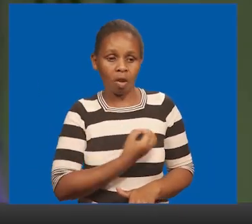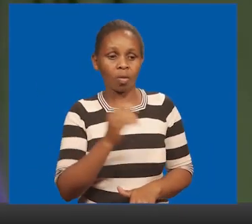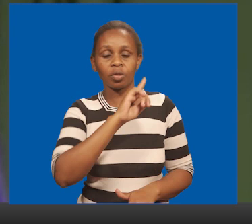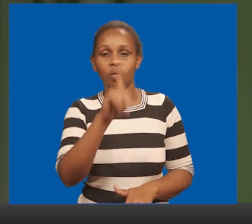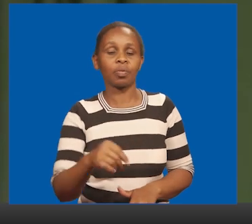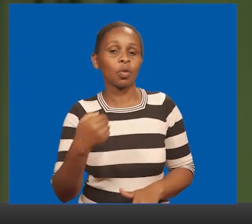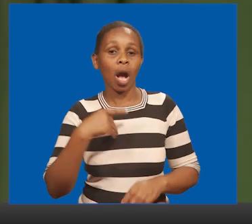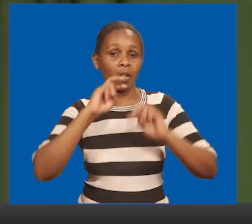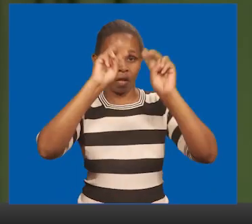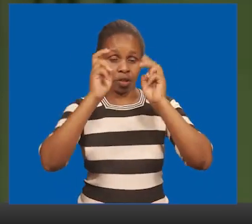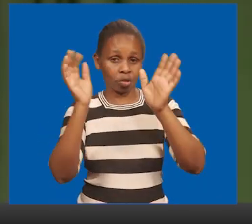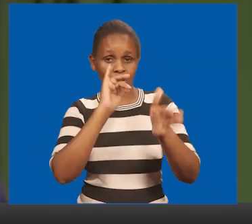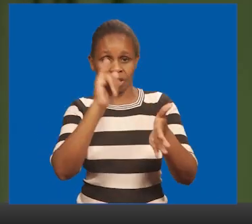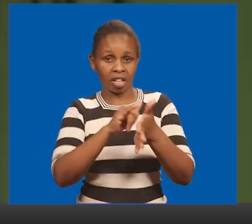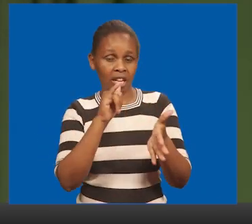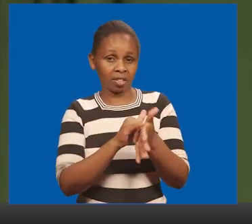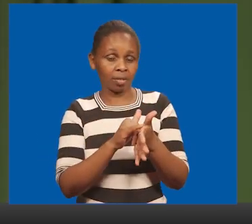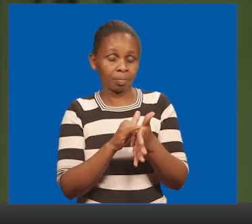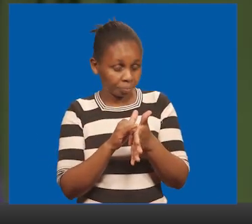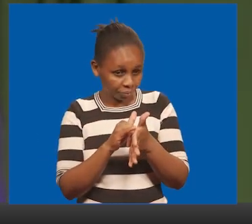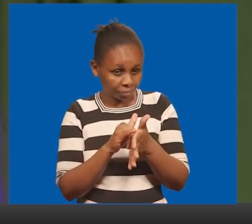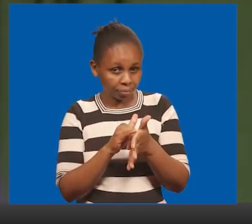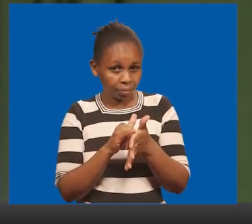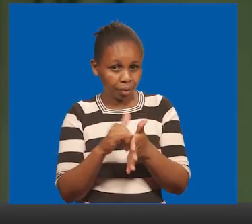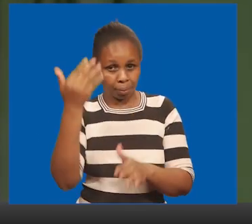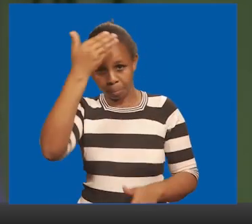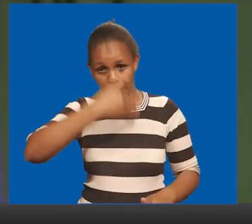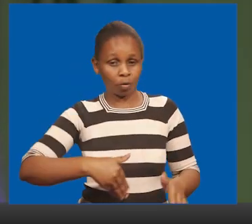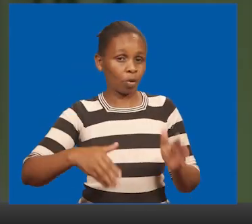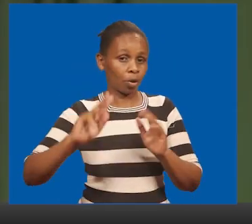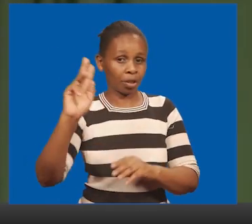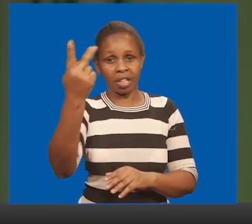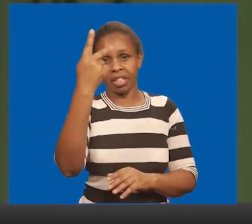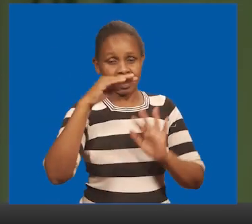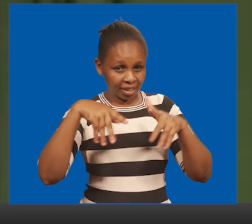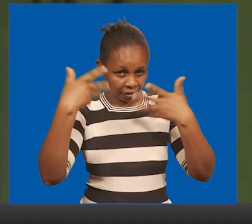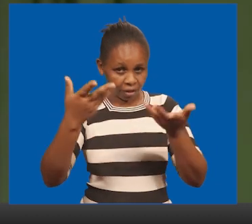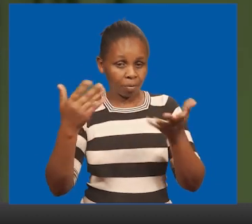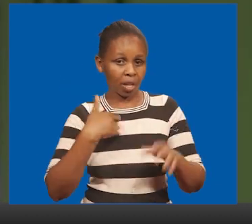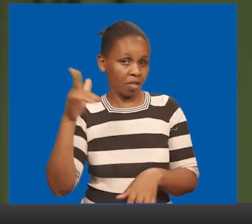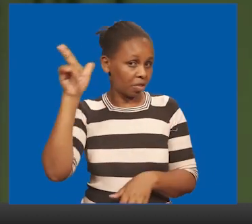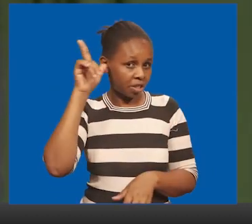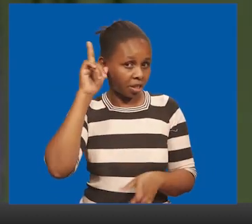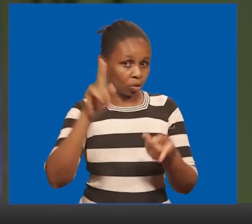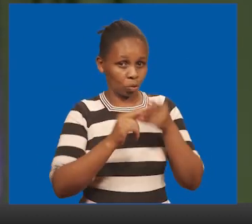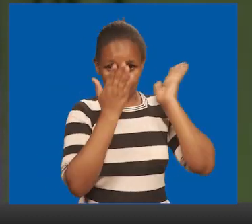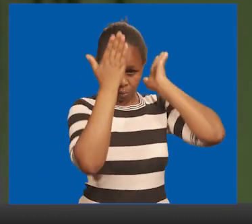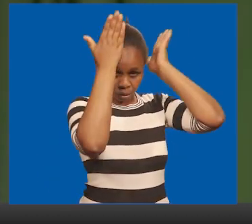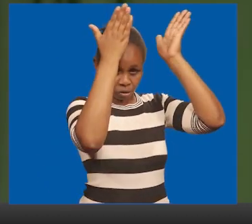Kenya issue which should be convers before Kenya has already been conversed we have listened to the